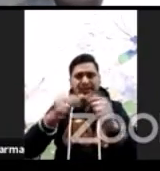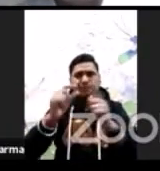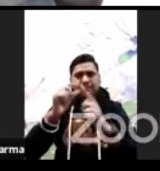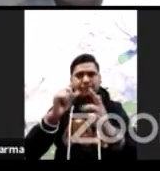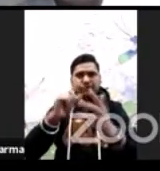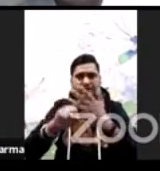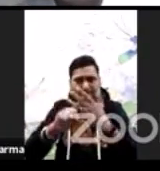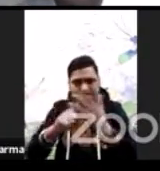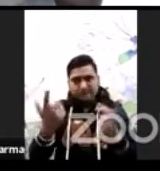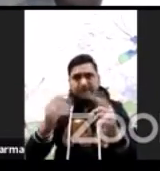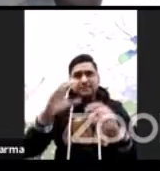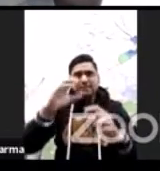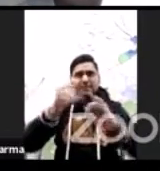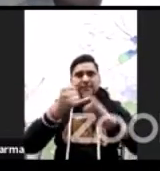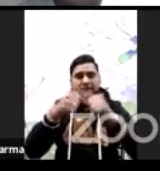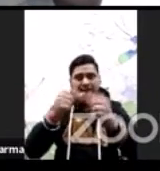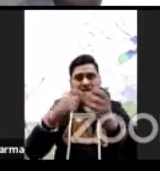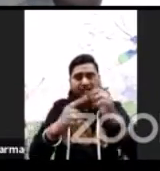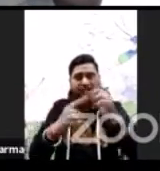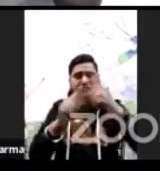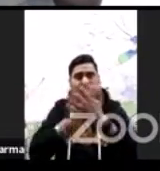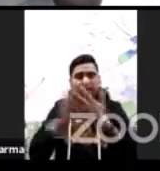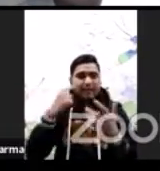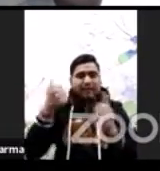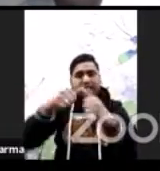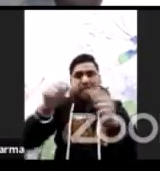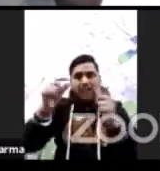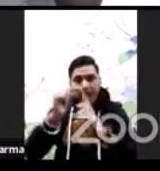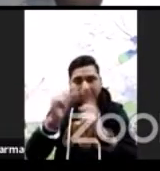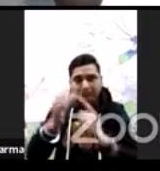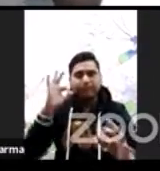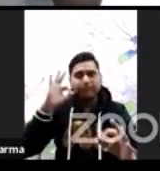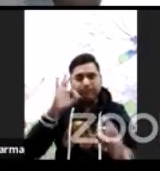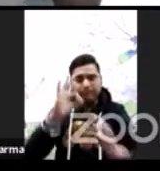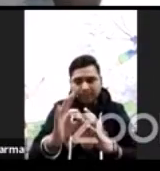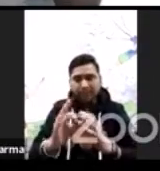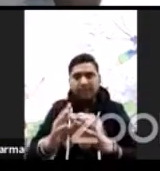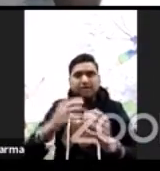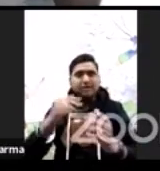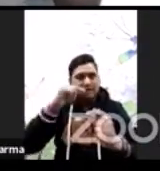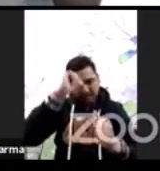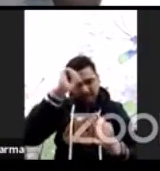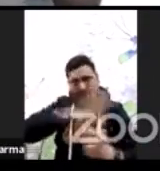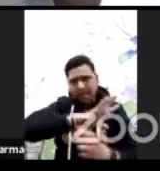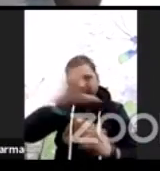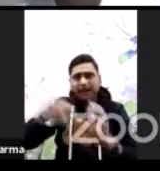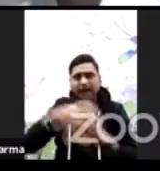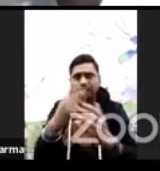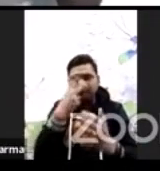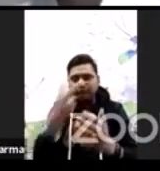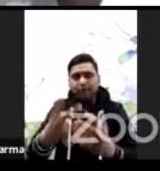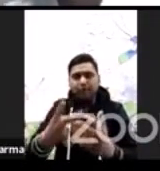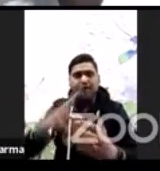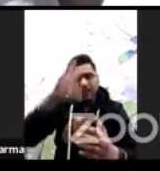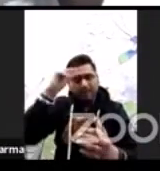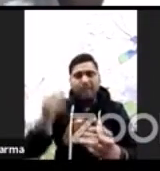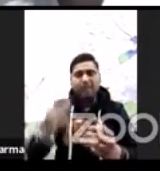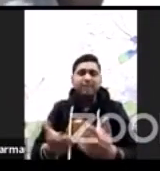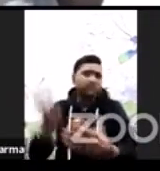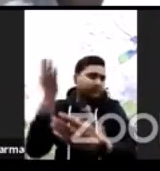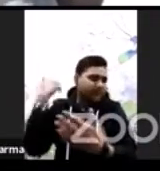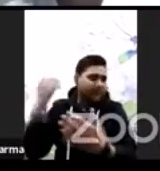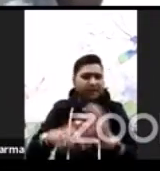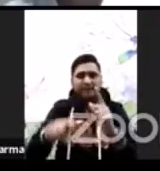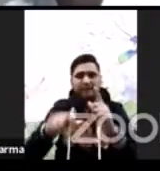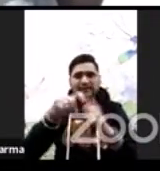one. Those of you who are familiar with the Indian heritage will know that in Mahabharata, Bhagavan Sri Krishna himself